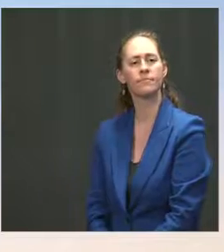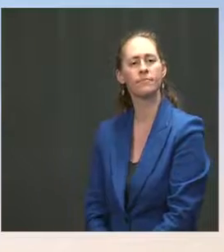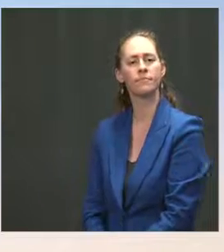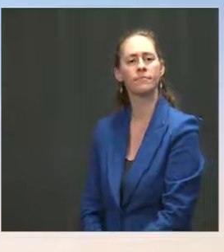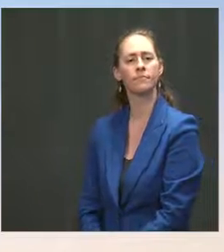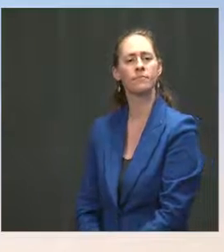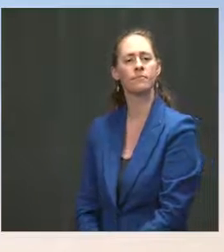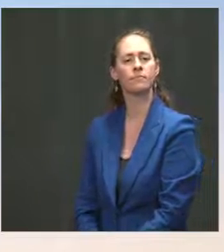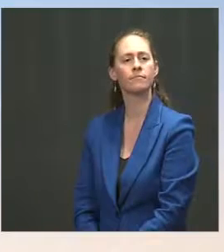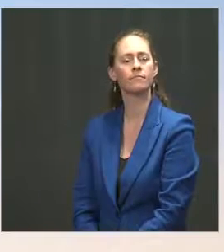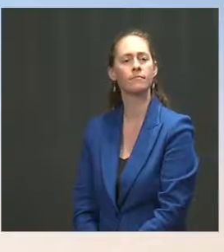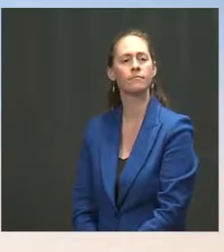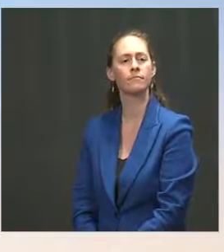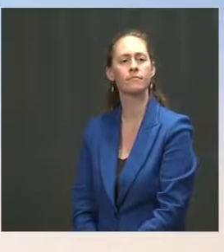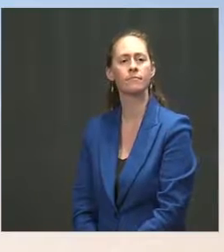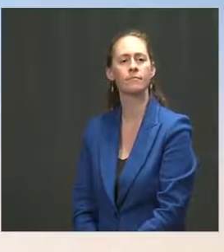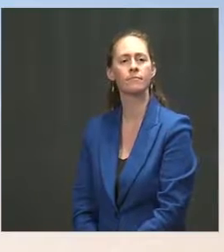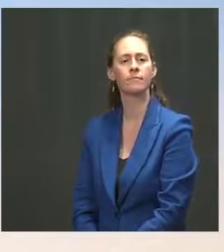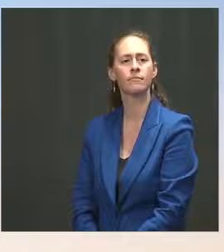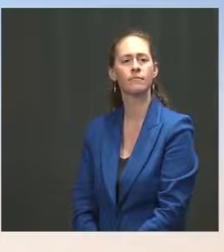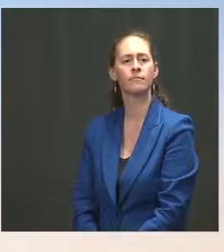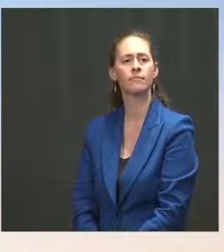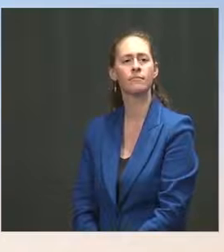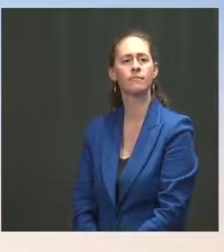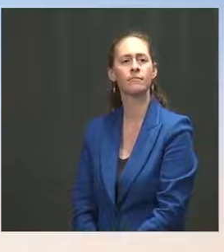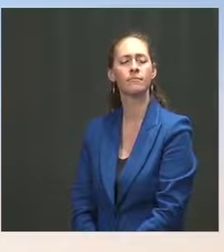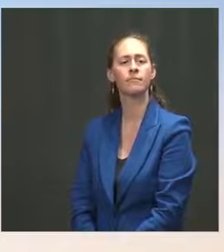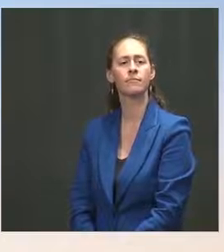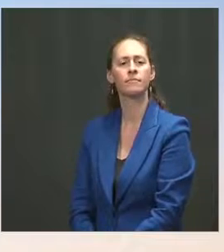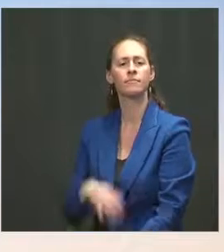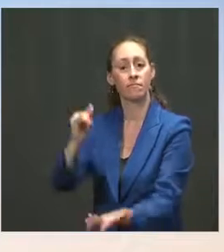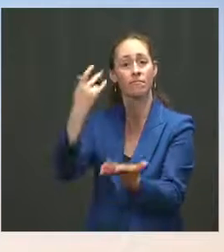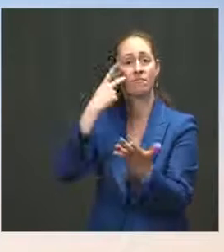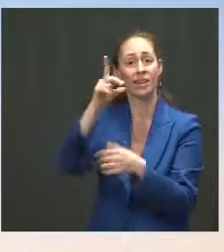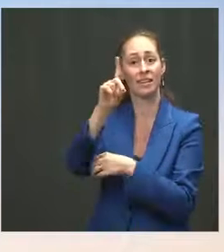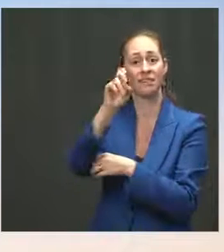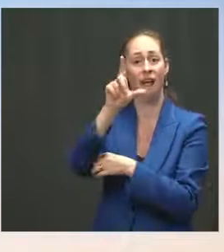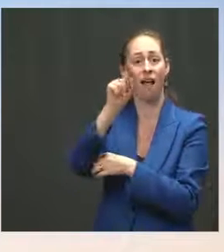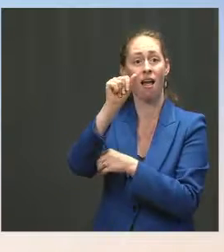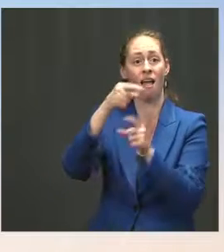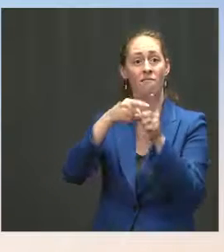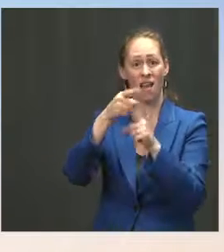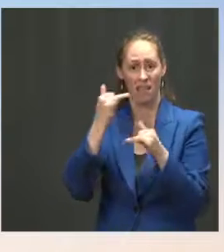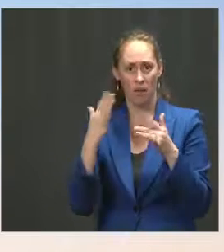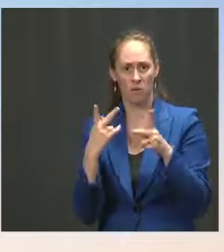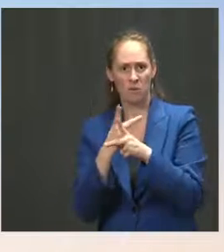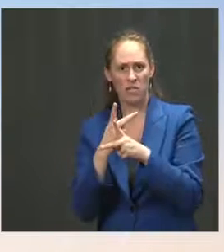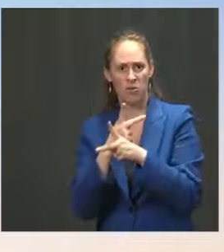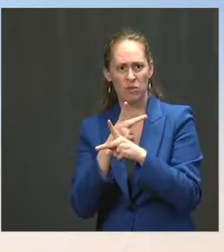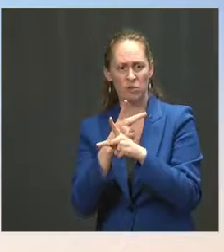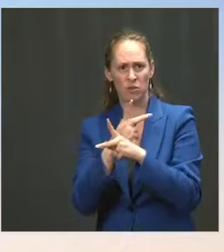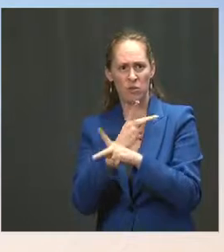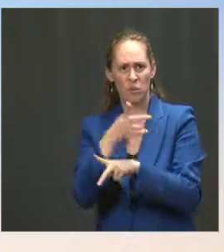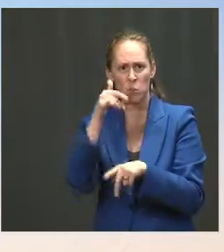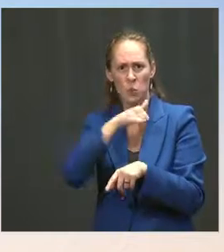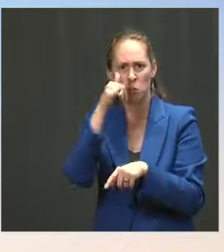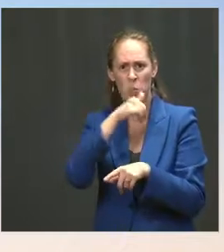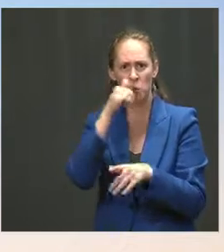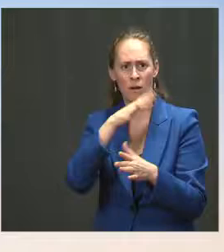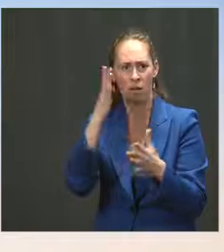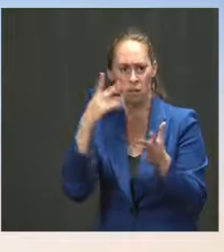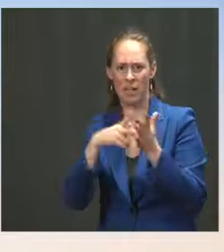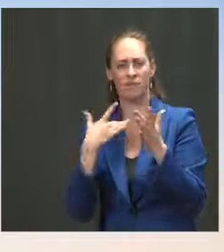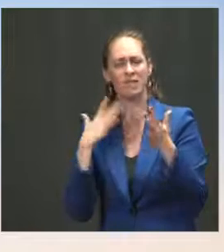would reach its peak? When should we anticipate that that would happen? What, if any, preparations are being made in anticipation of that time? Well, I certainly do encourage you to ask